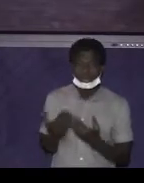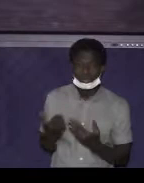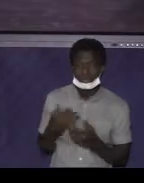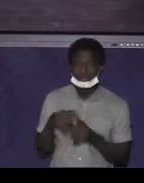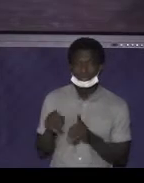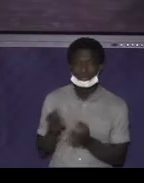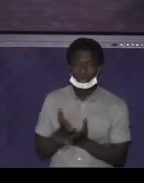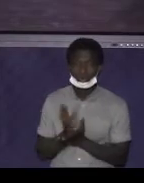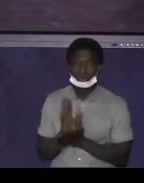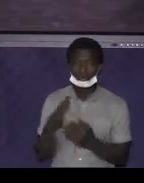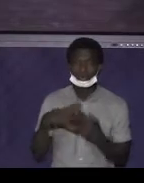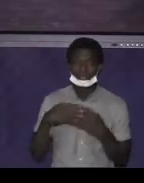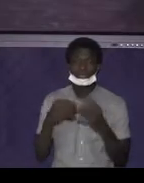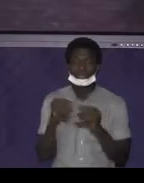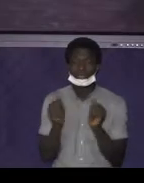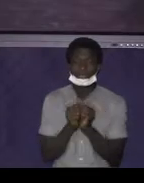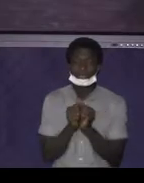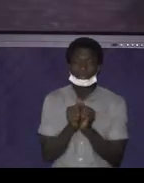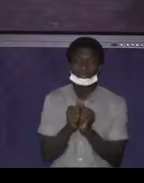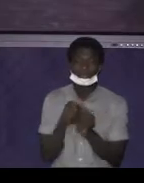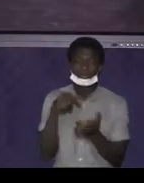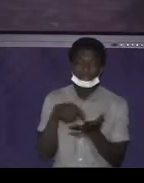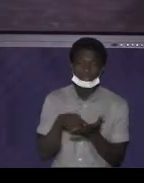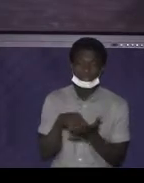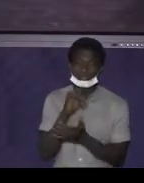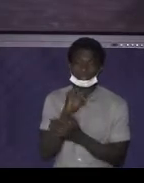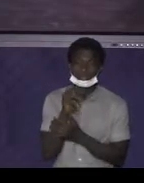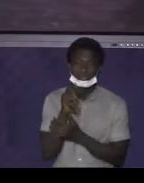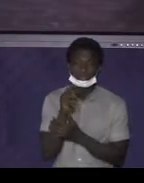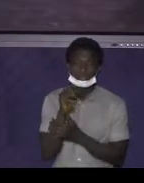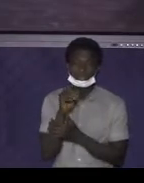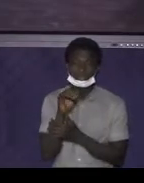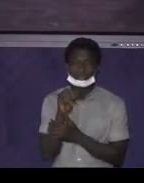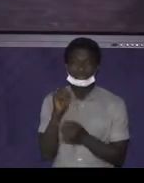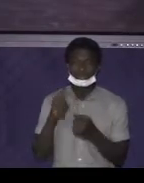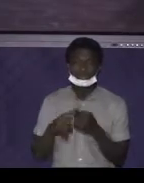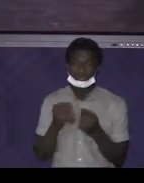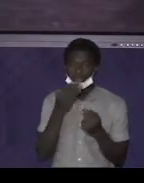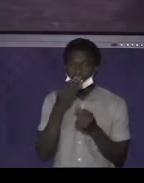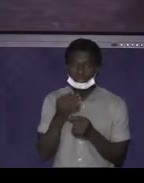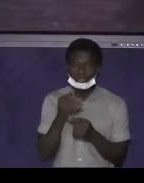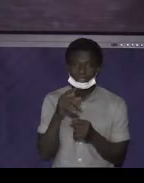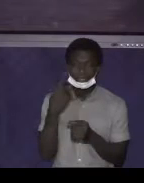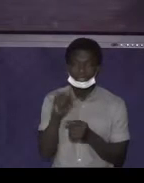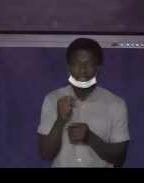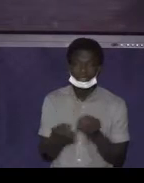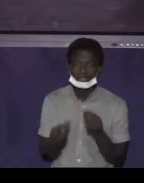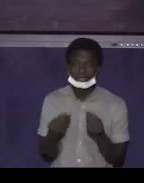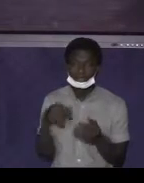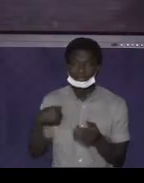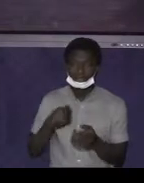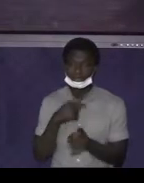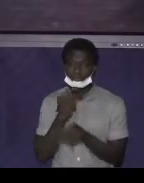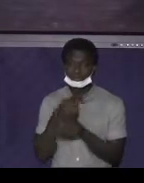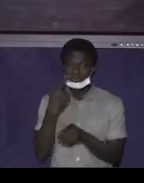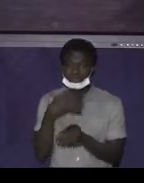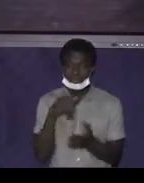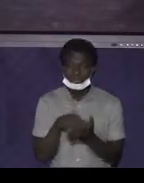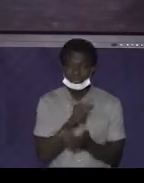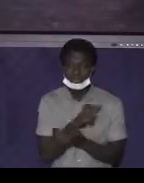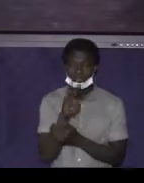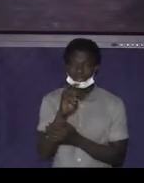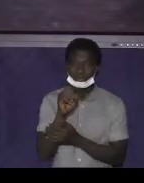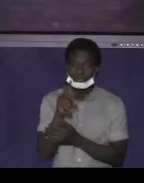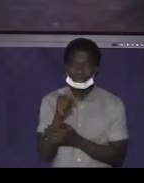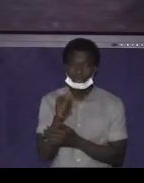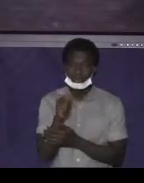correct sentences with these idioms. To kiss the dust, we just said it. A wet